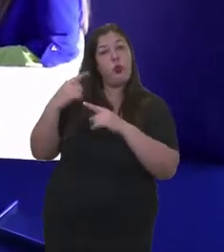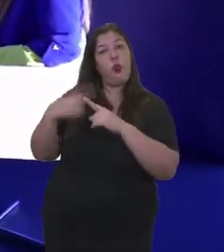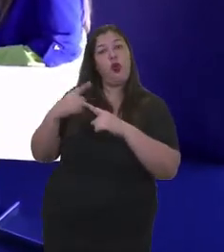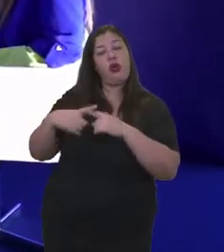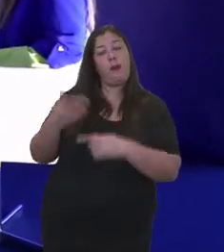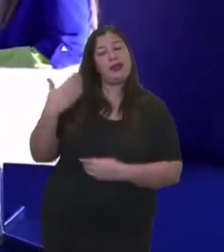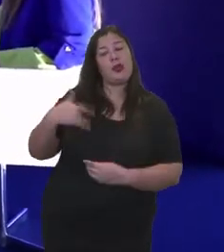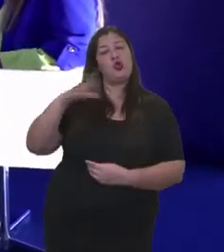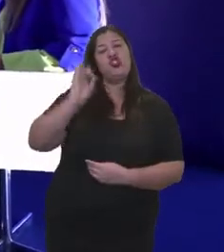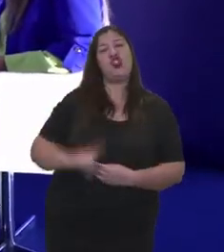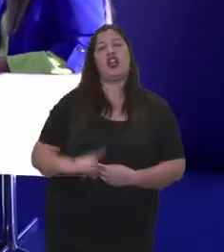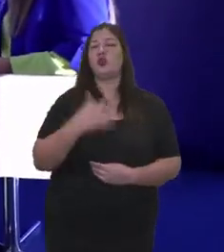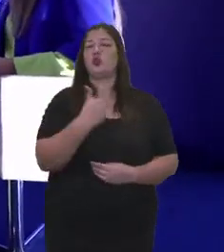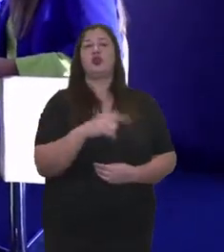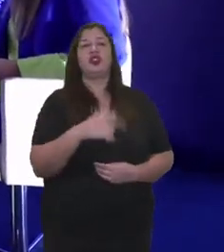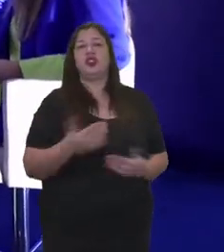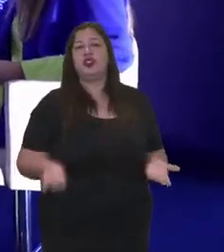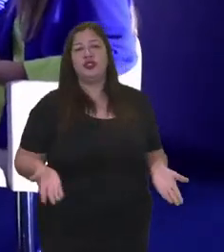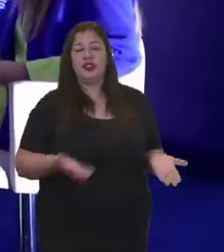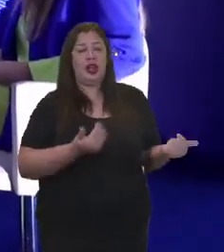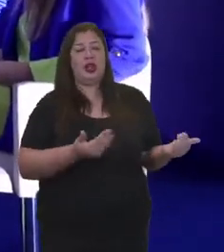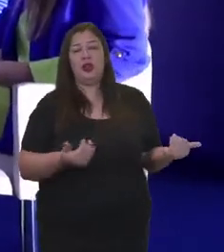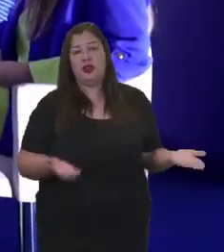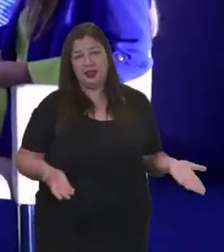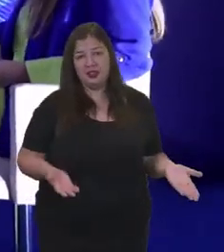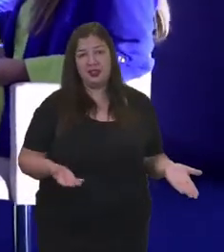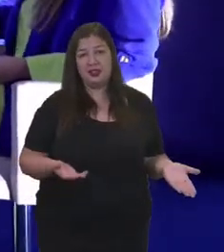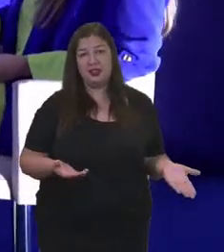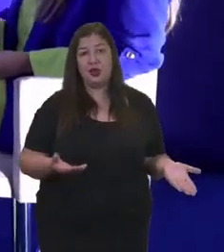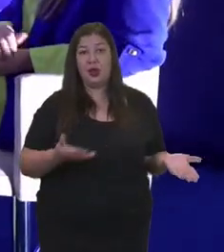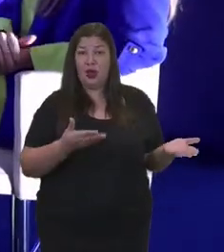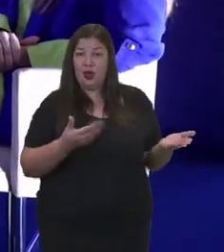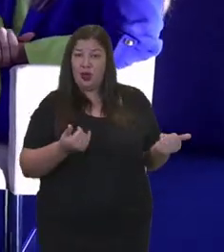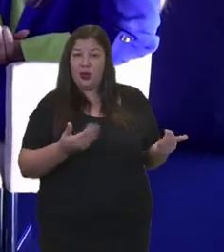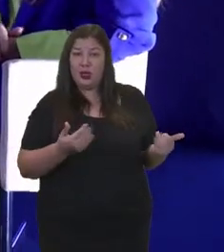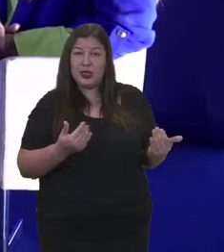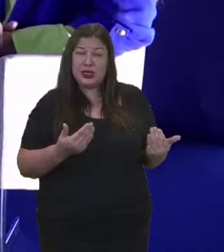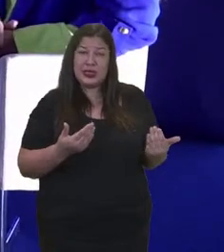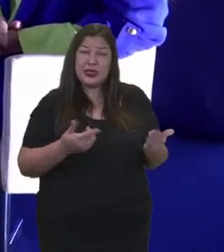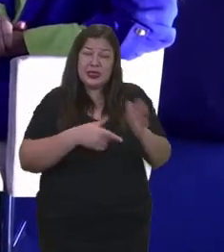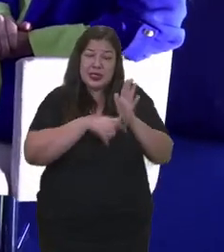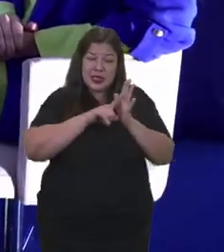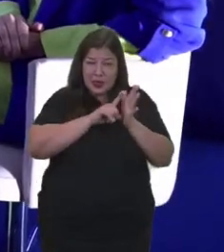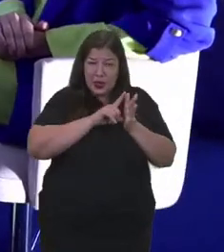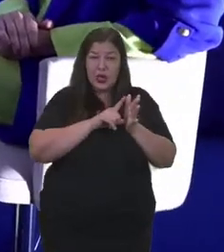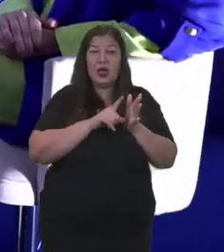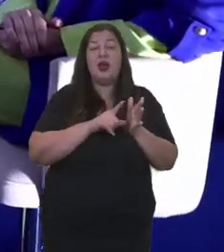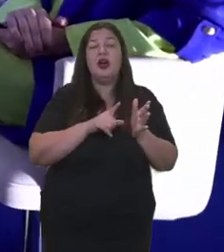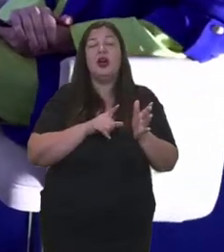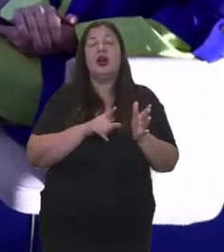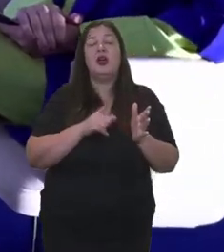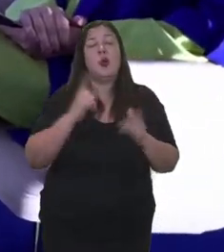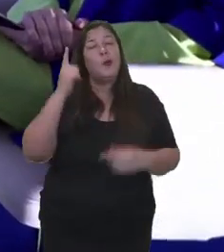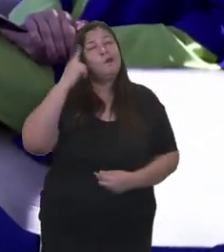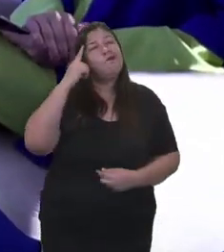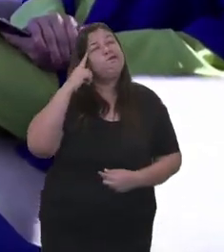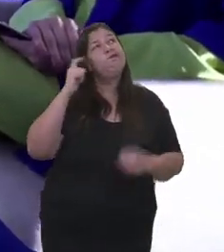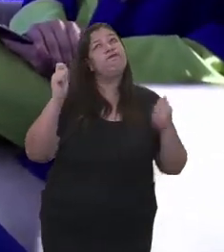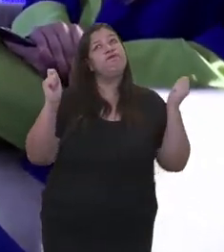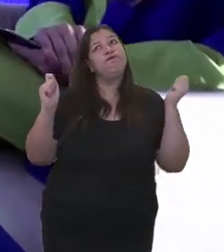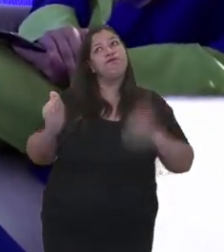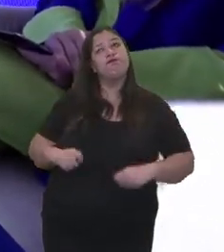because I did not have that, neither in my childhood or in my teens. As I was early teenager, I thought